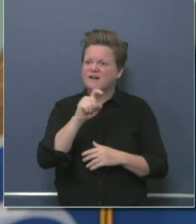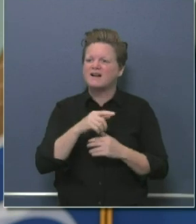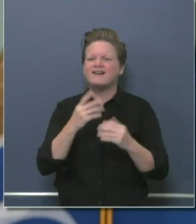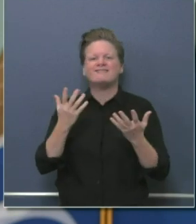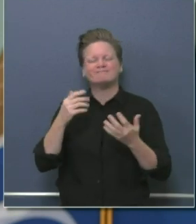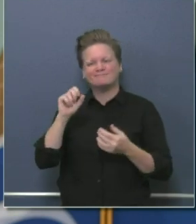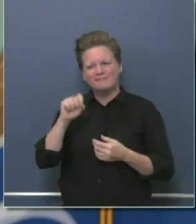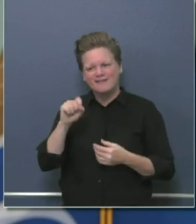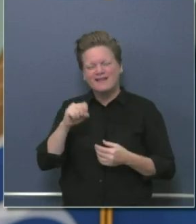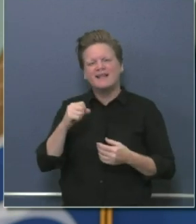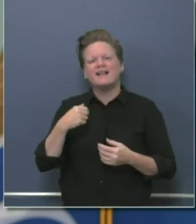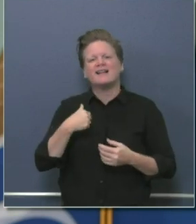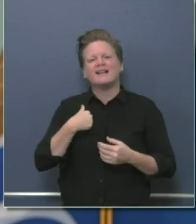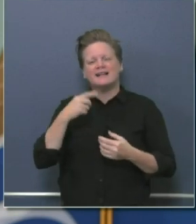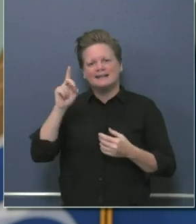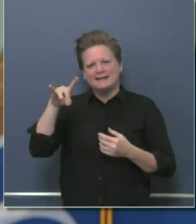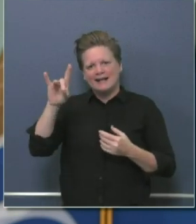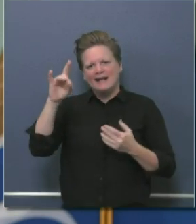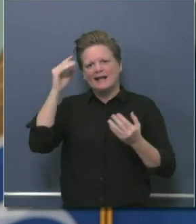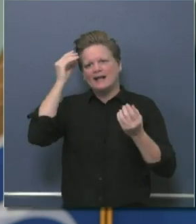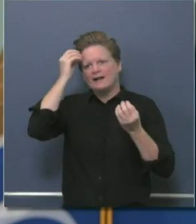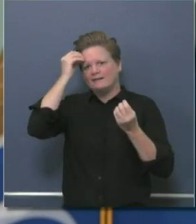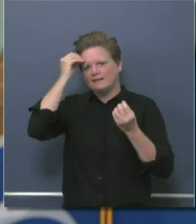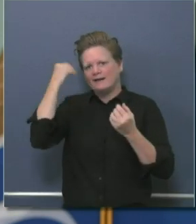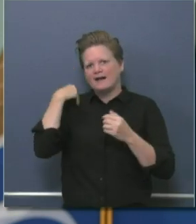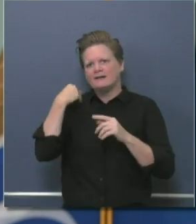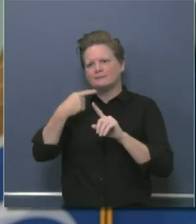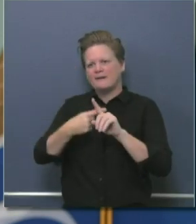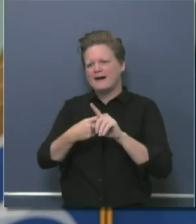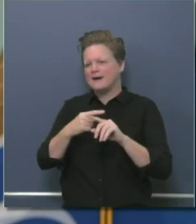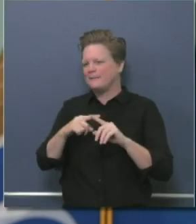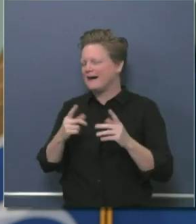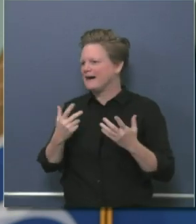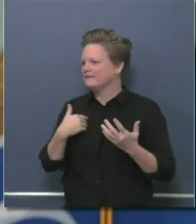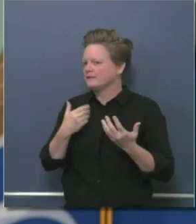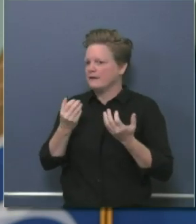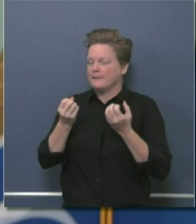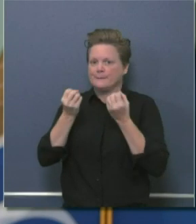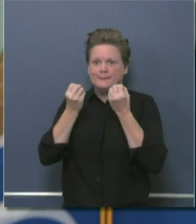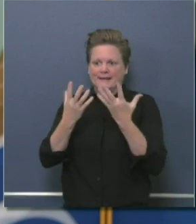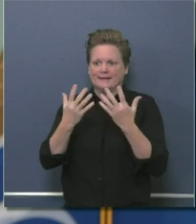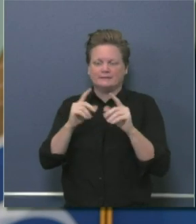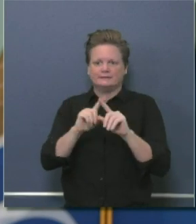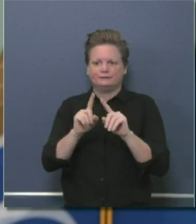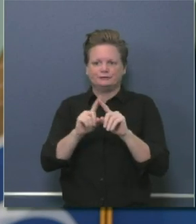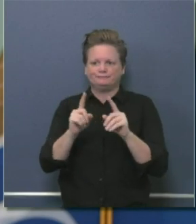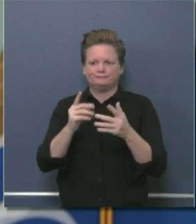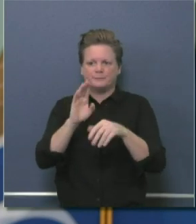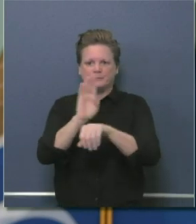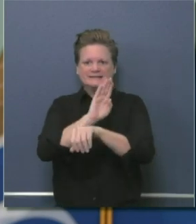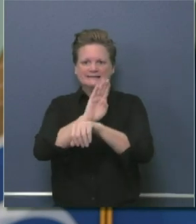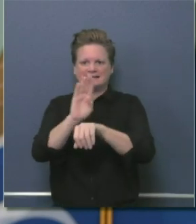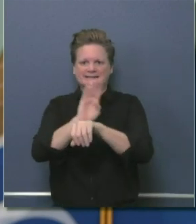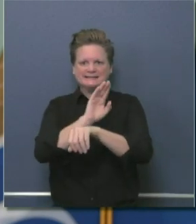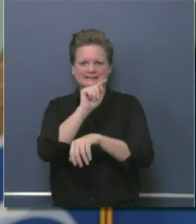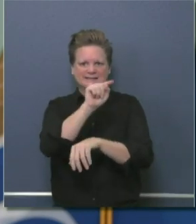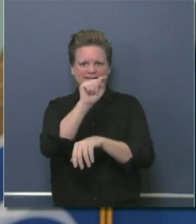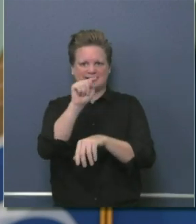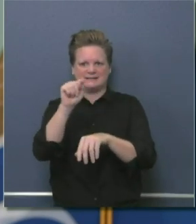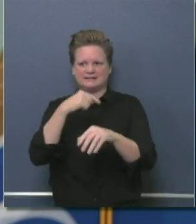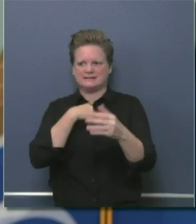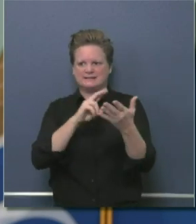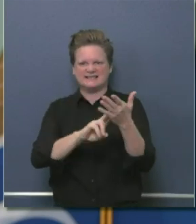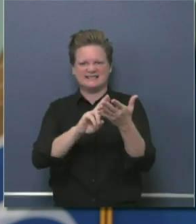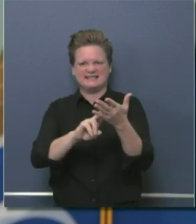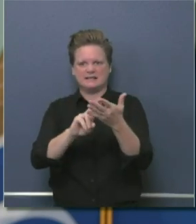We actually have dozens and dozens of people that are part. You may recall our announcement. I think we were down at